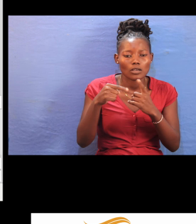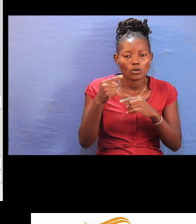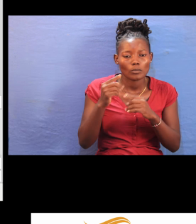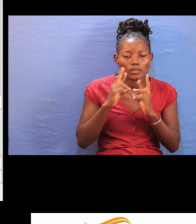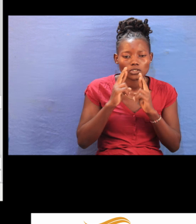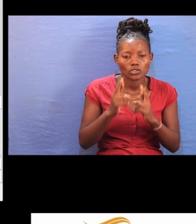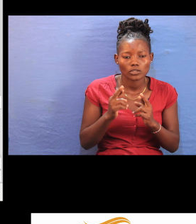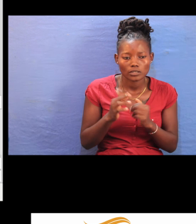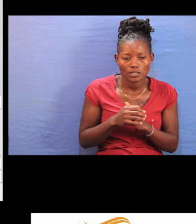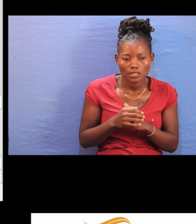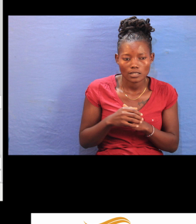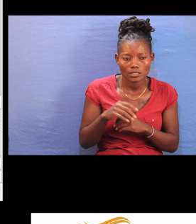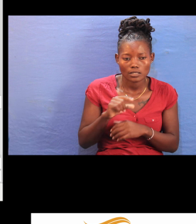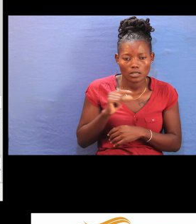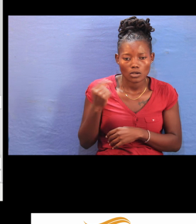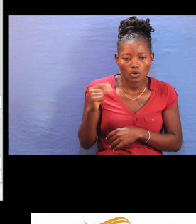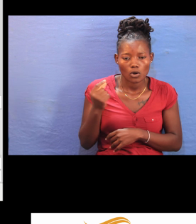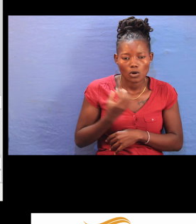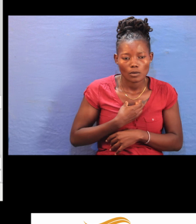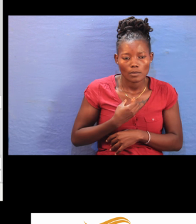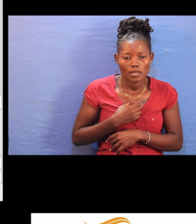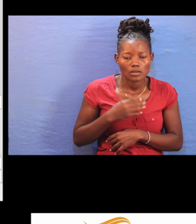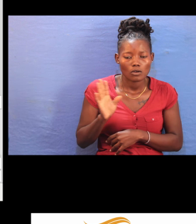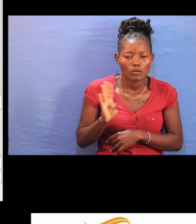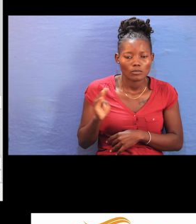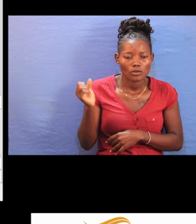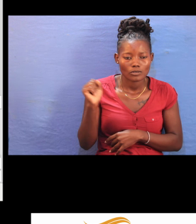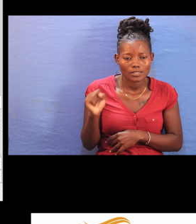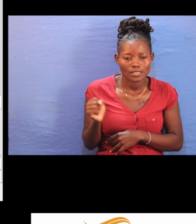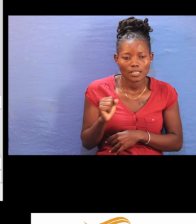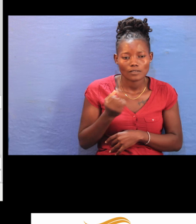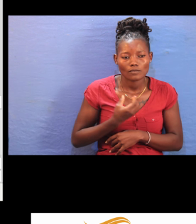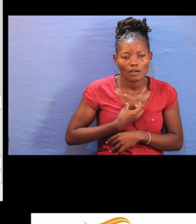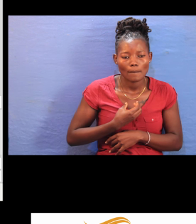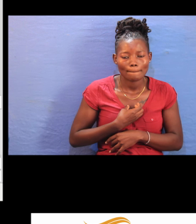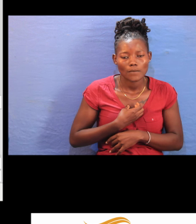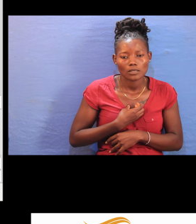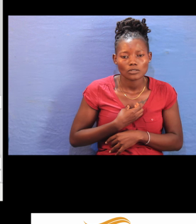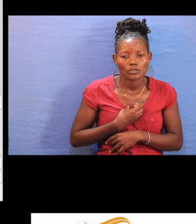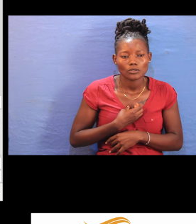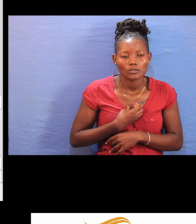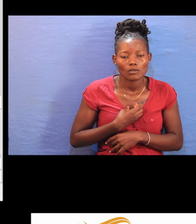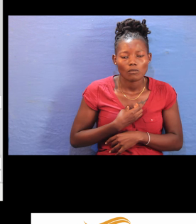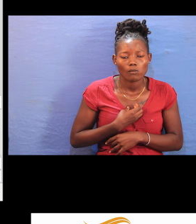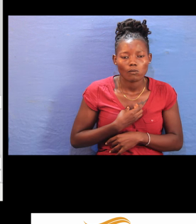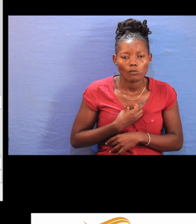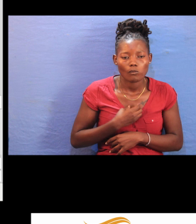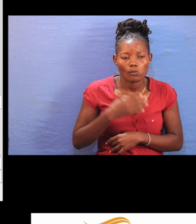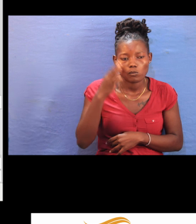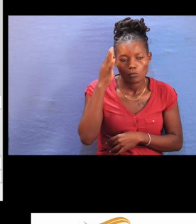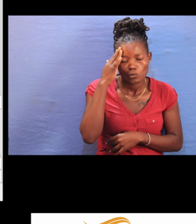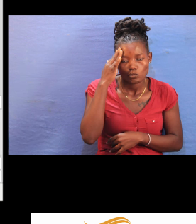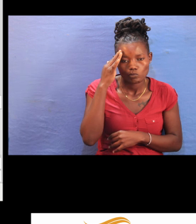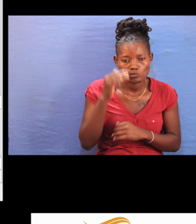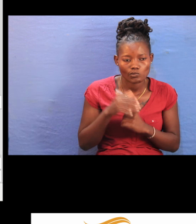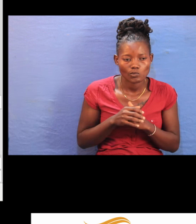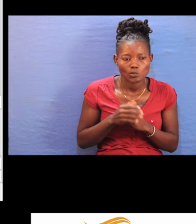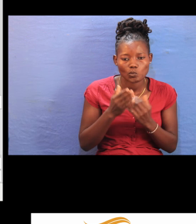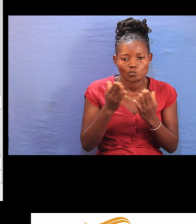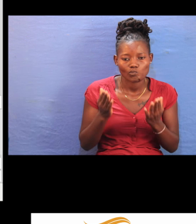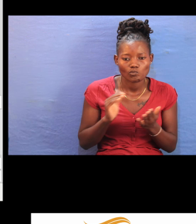know, gold medal, silver medal, bronze medal, placement. Uh, you know, those